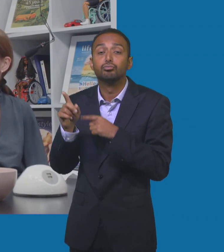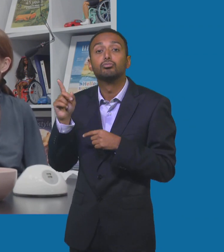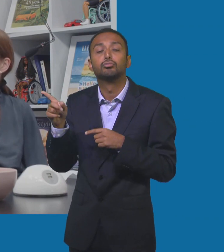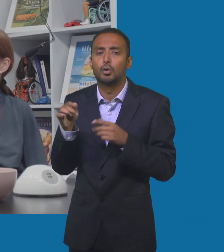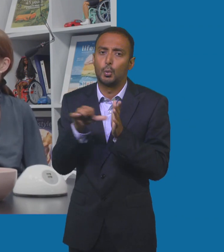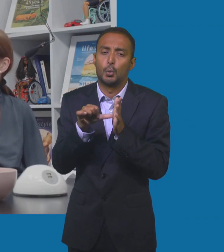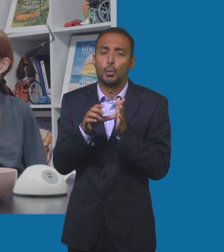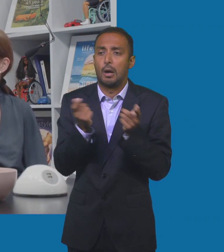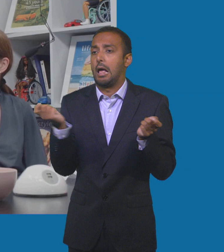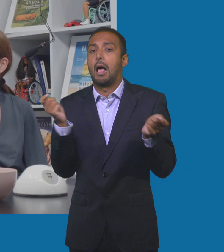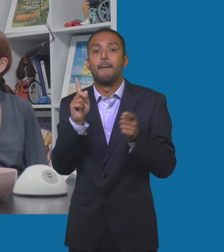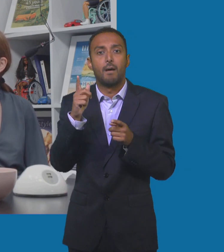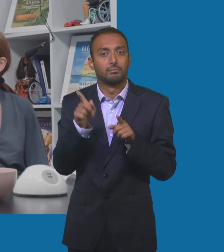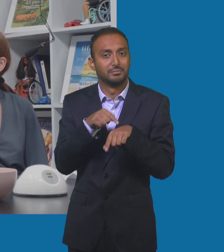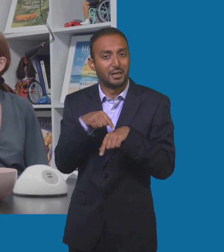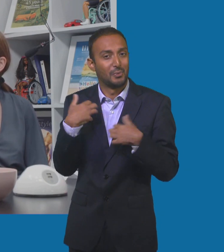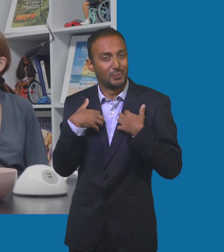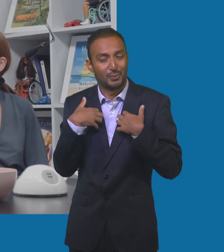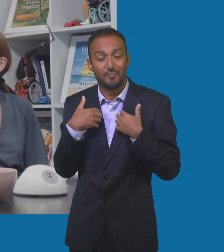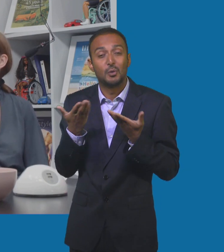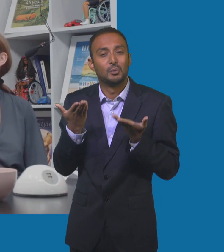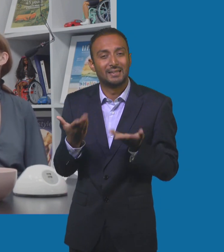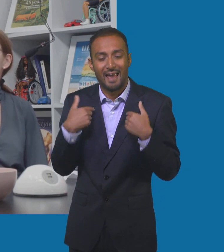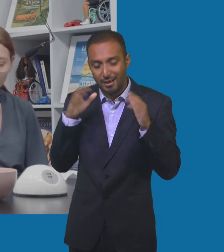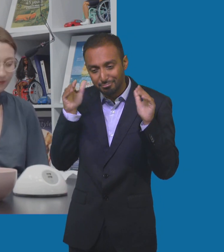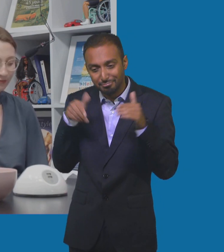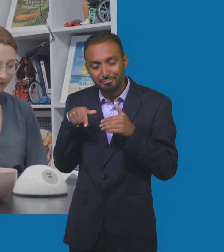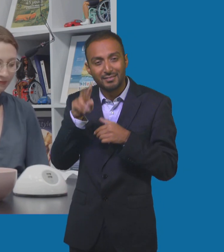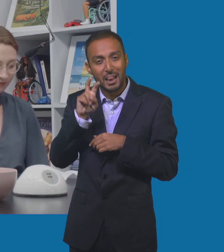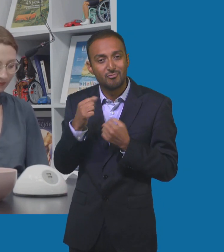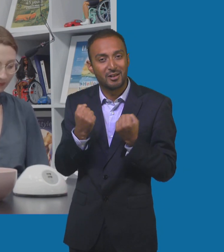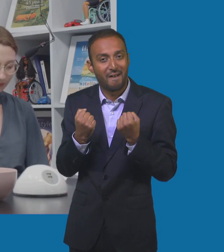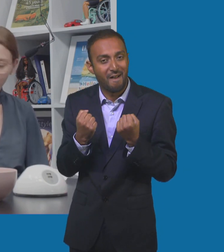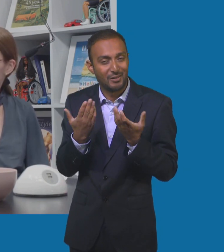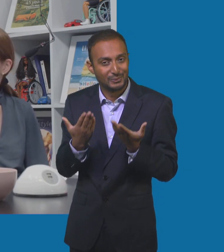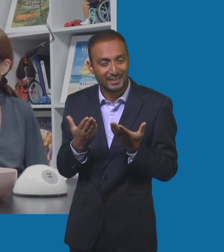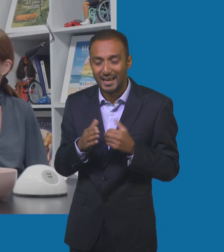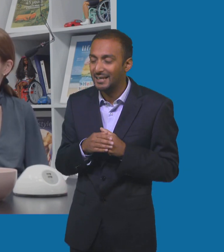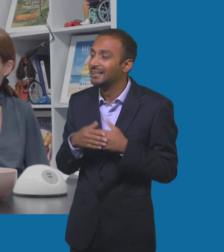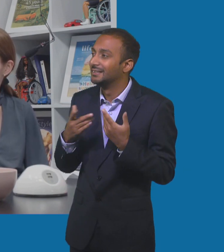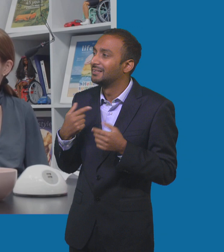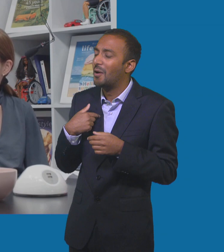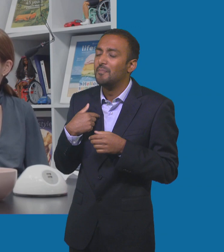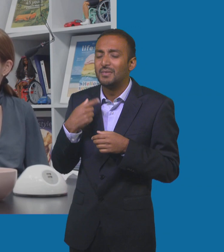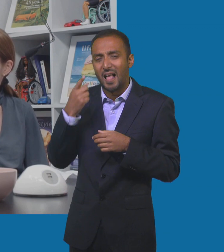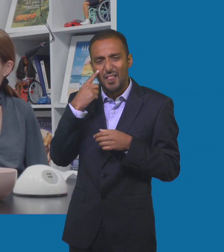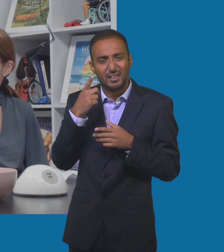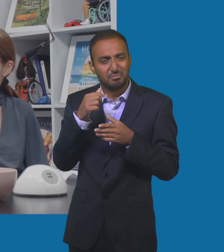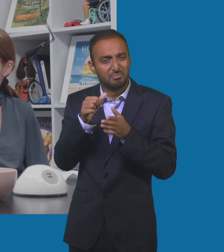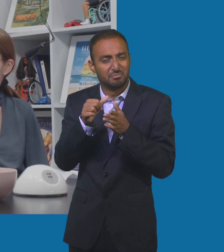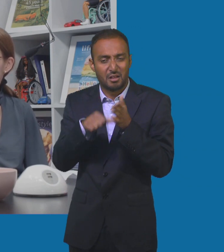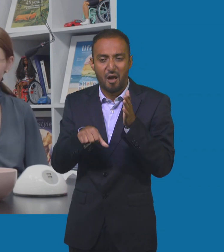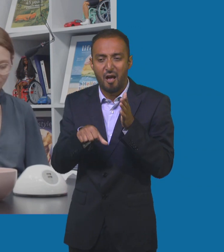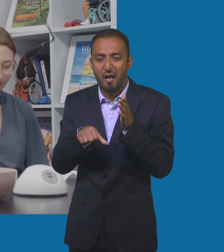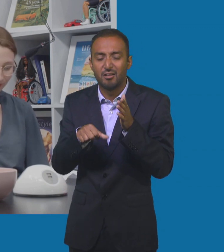it interesting, right? Today we're talking specifically about electric vehicles. So let's start from the very beginning, because obviously there'll be some